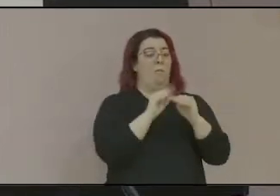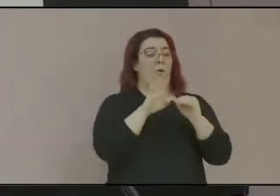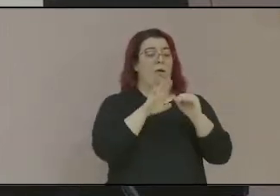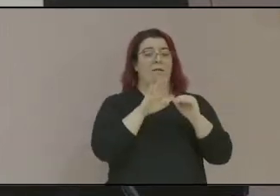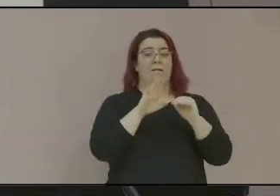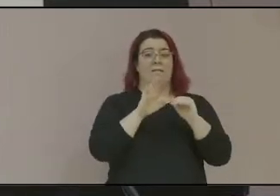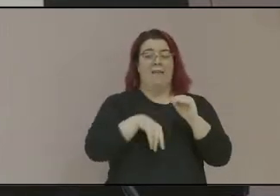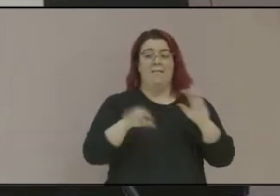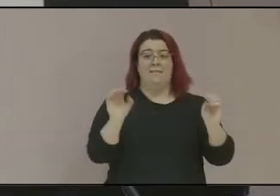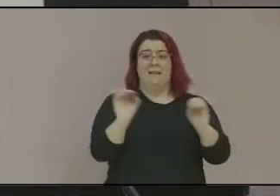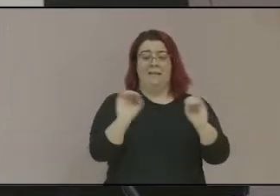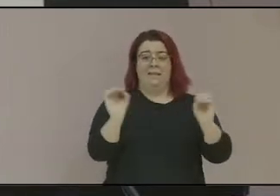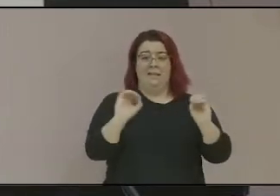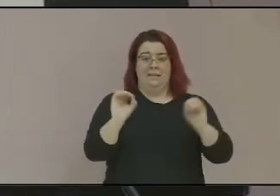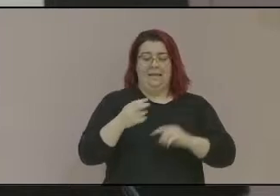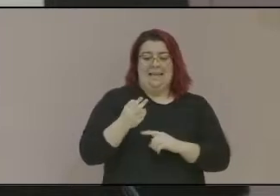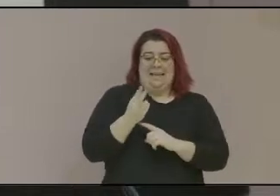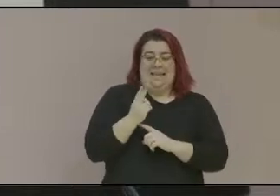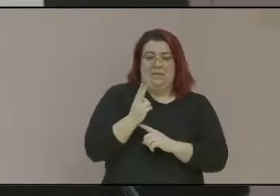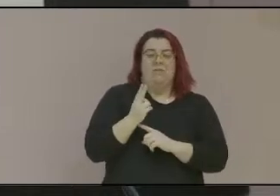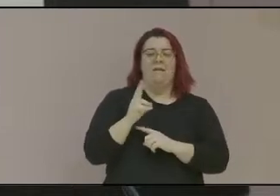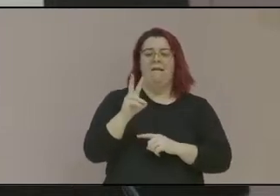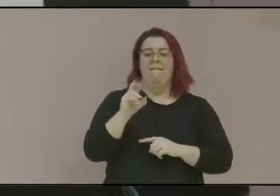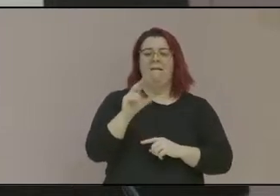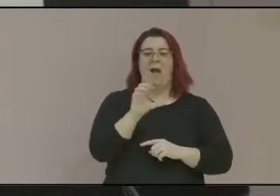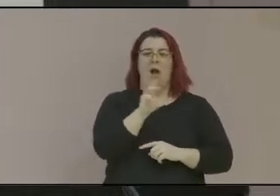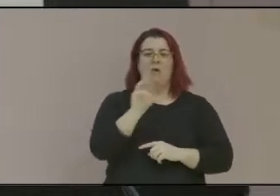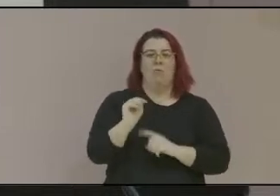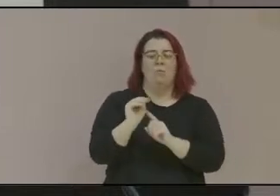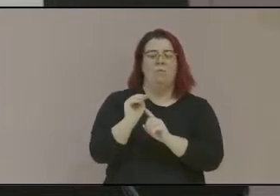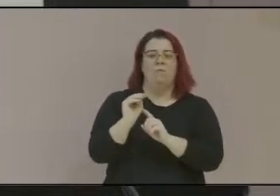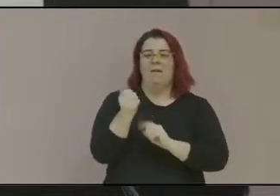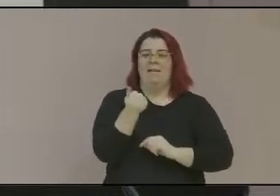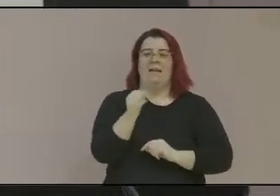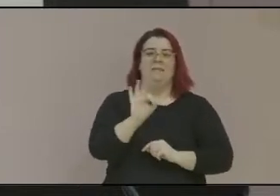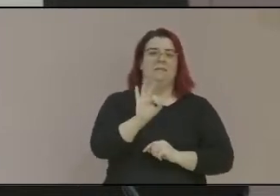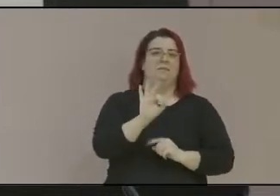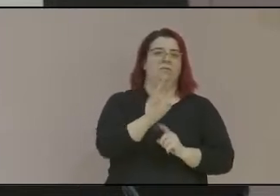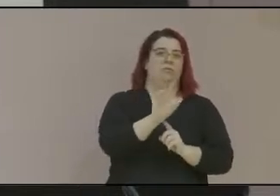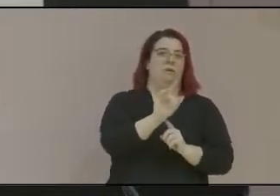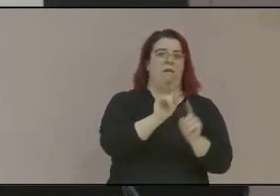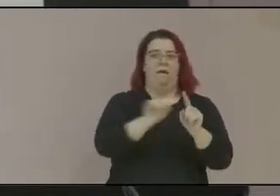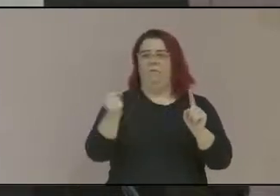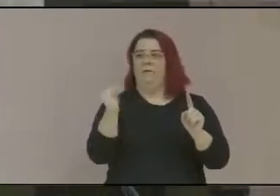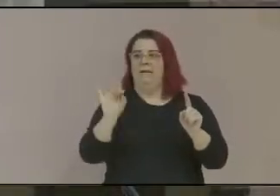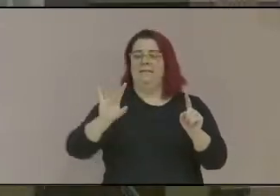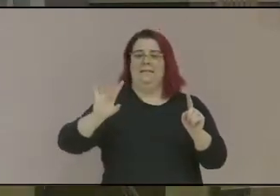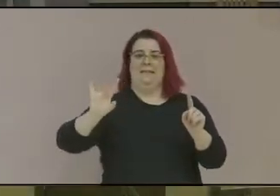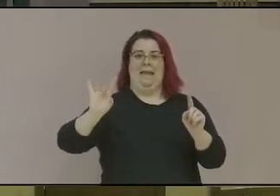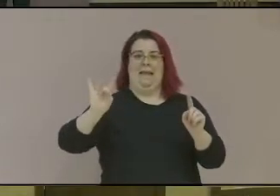the Vacuum in Theoretical Physics, 1925 to 1980. Aaron.